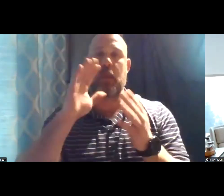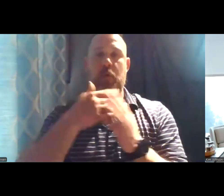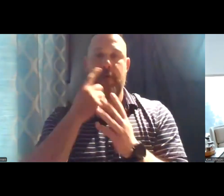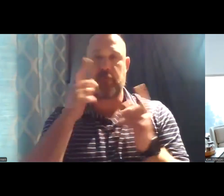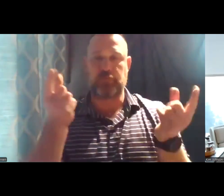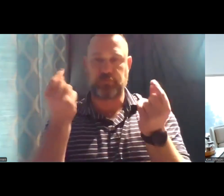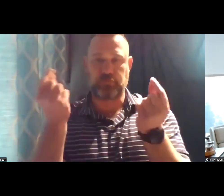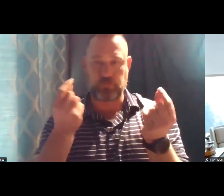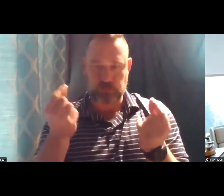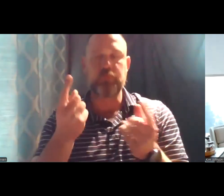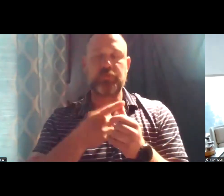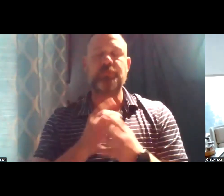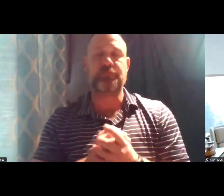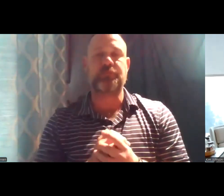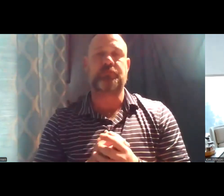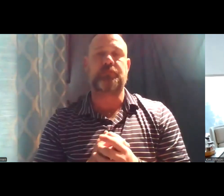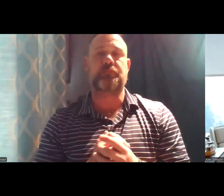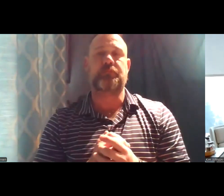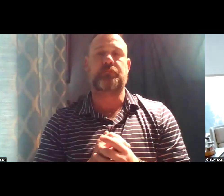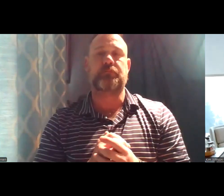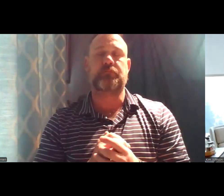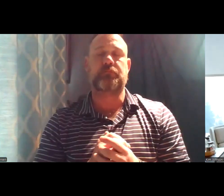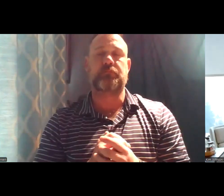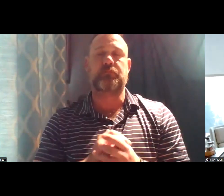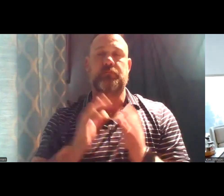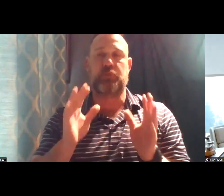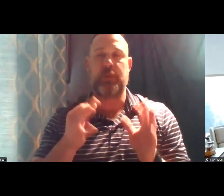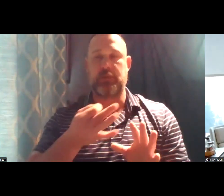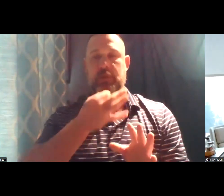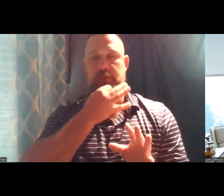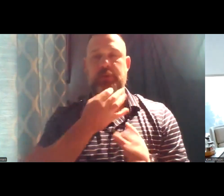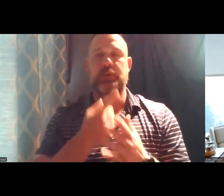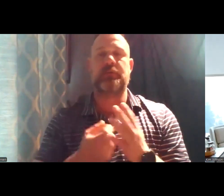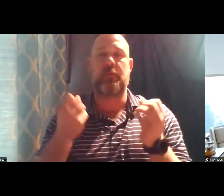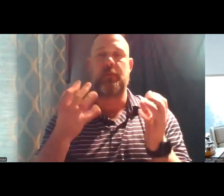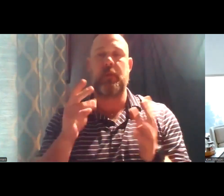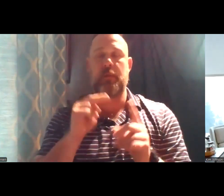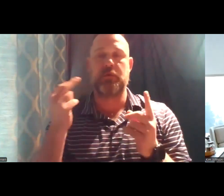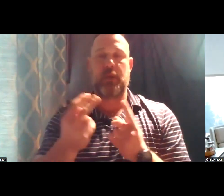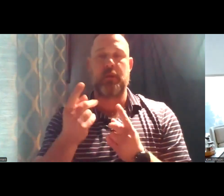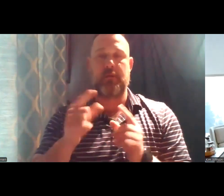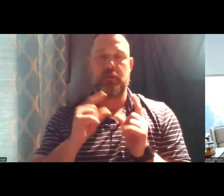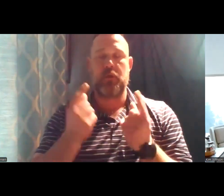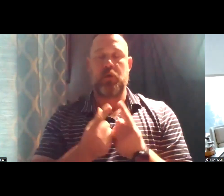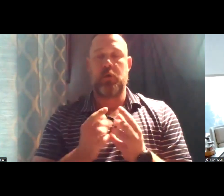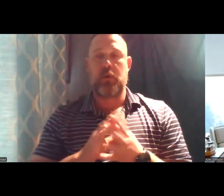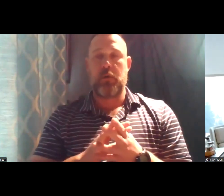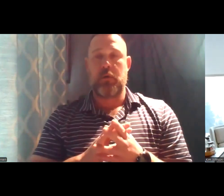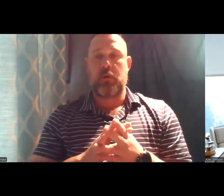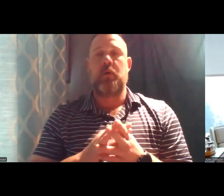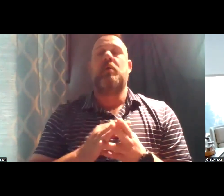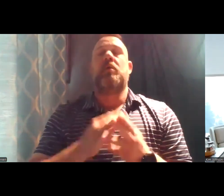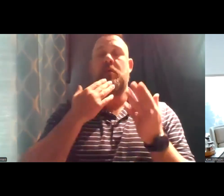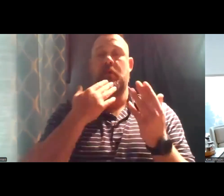you do, first and foremost. Just tremendous expertise from so many different perspectives on this group. I am grateful for